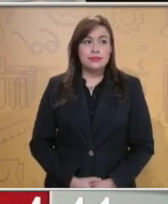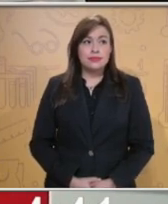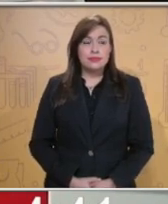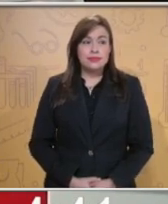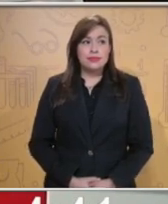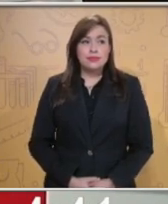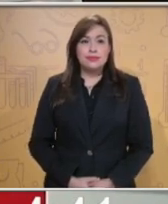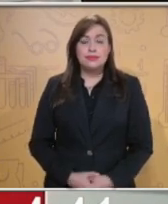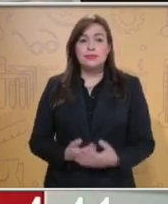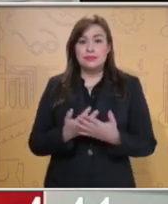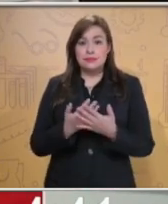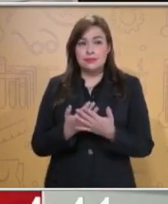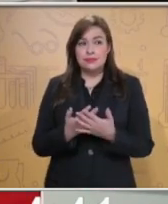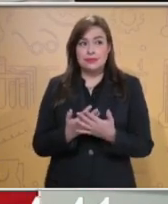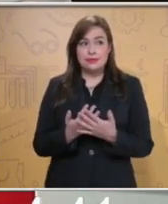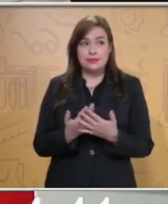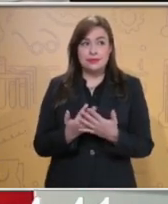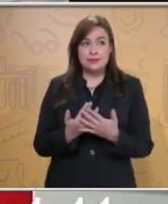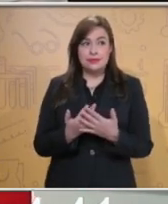Just give me a minute, please.